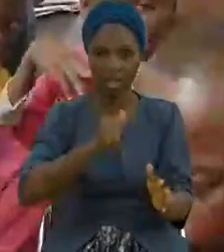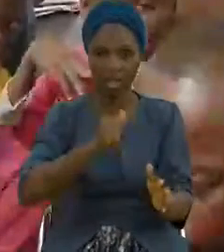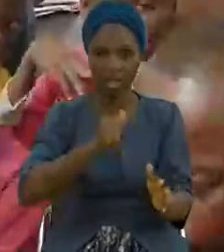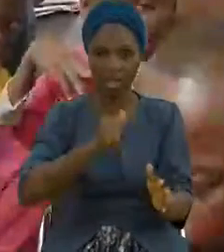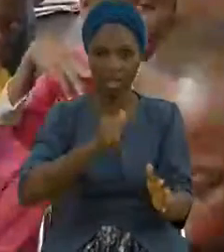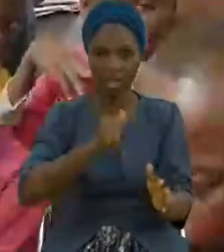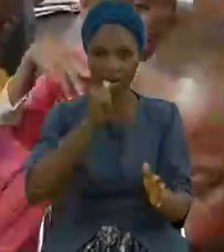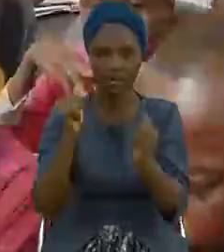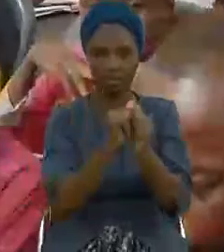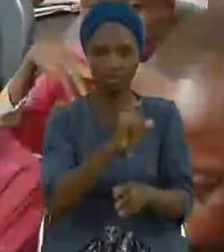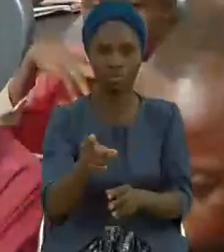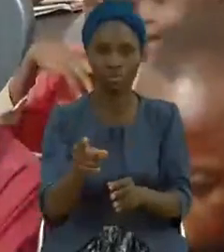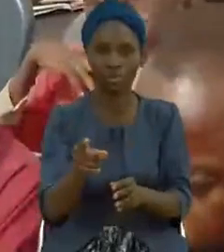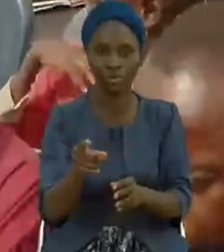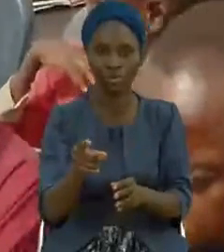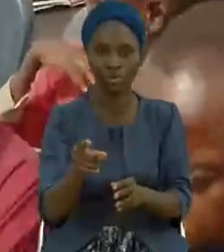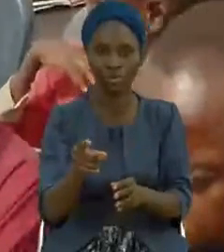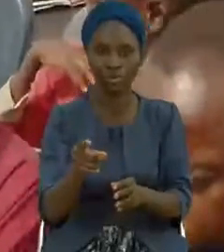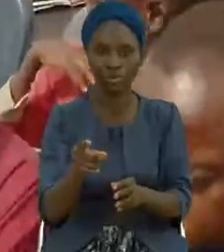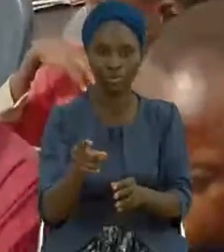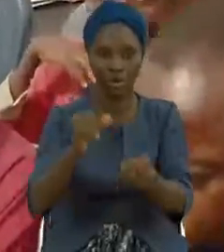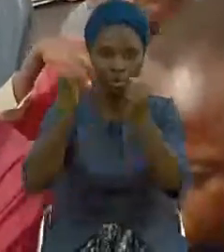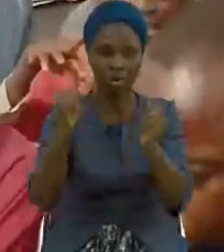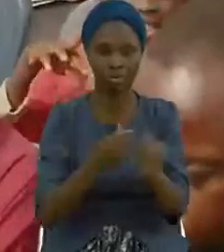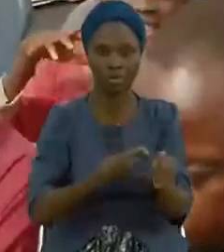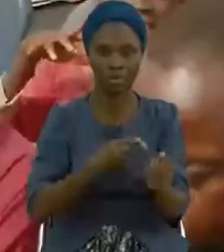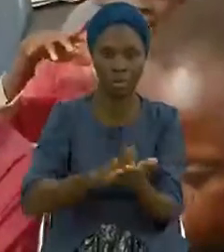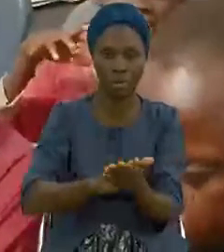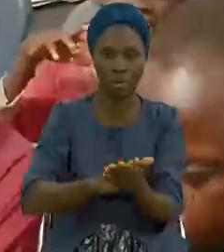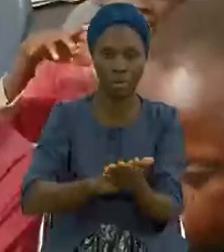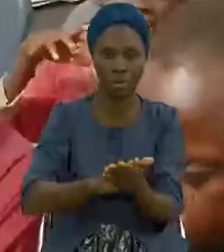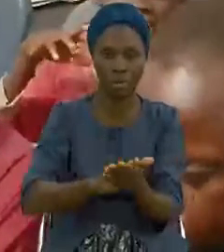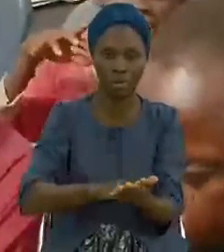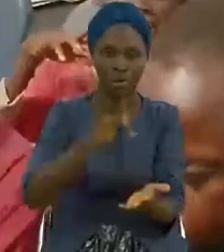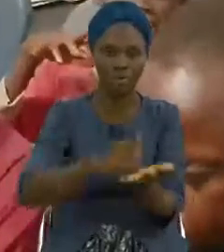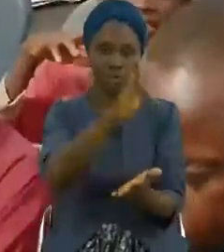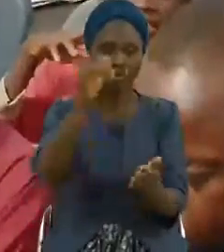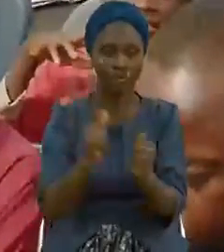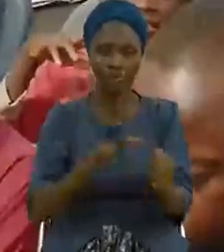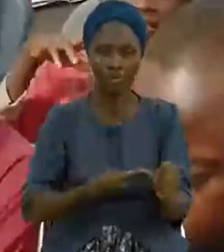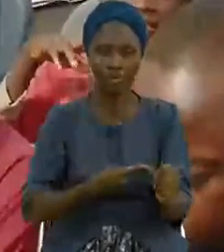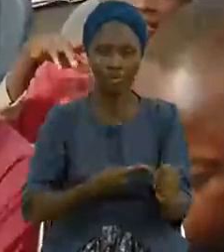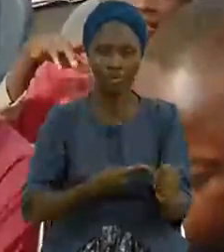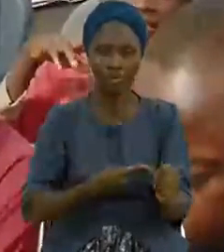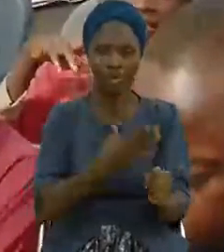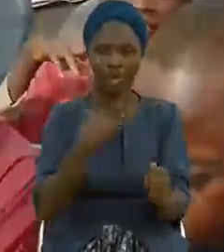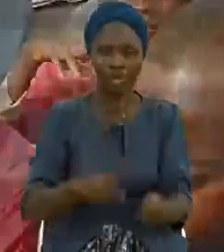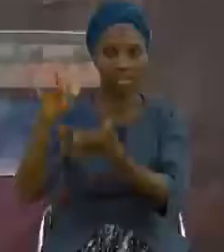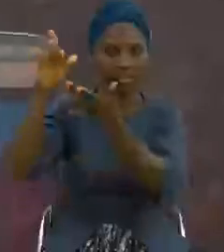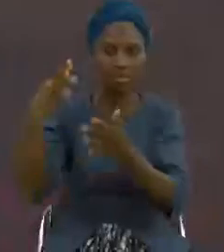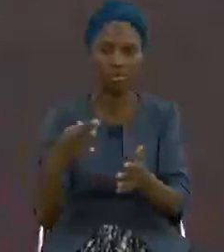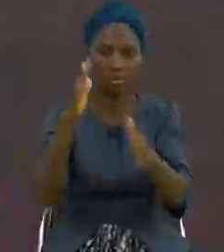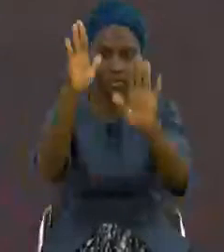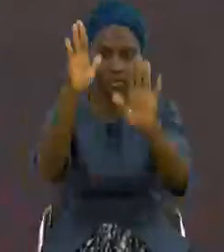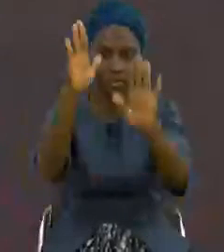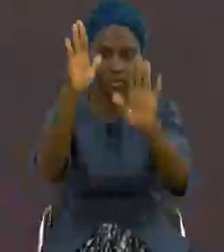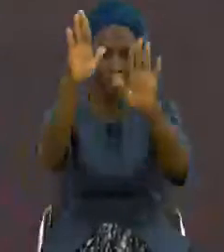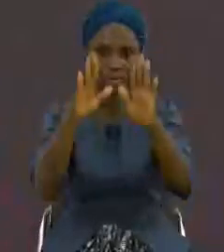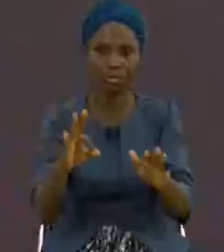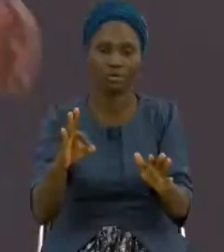us. And the expected miracle of God with us. It says, you call his